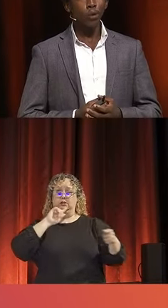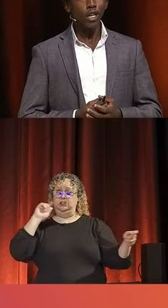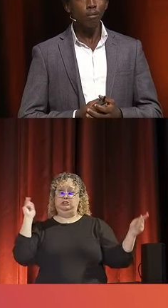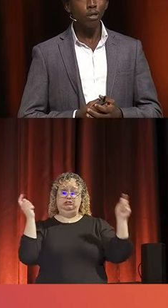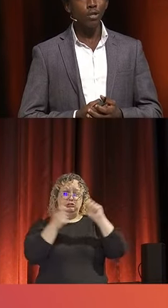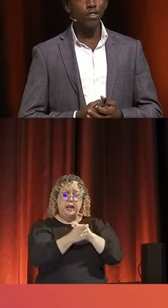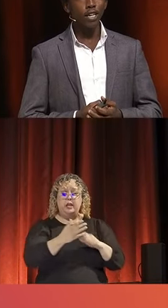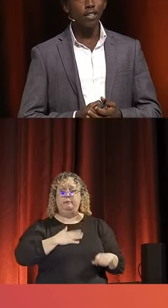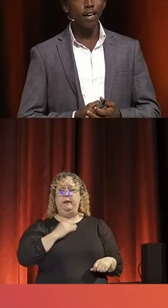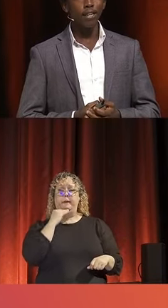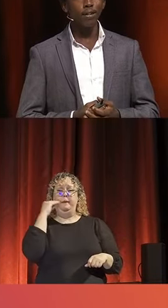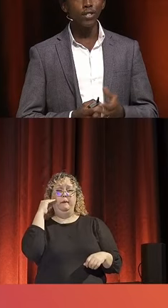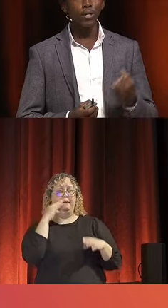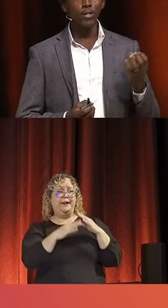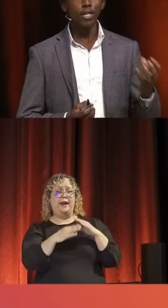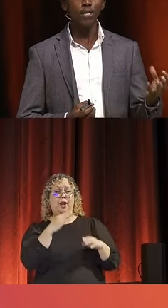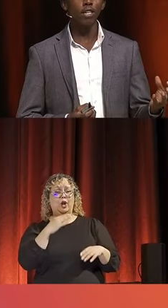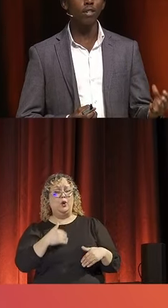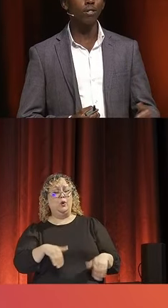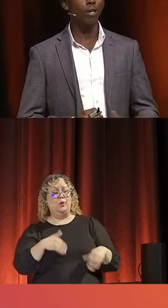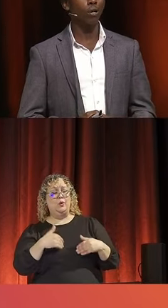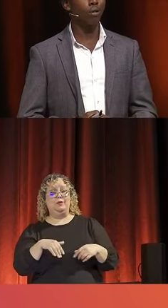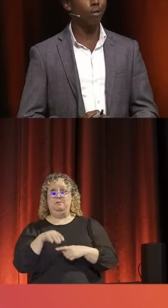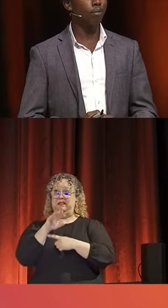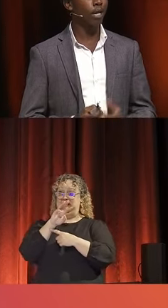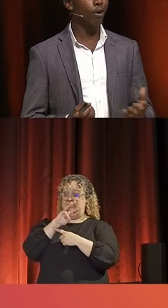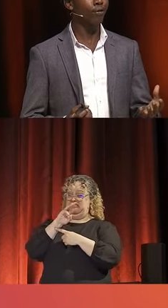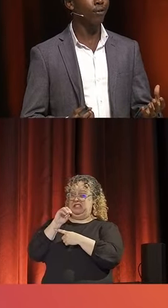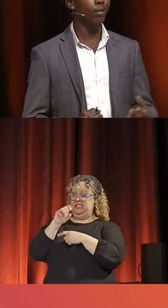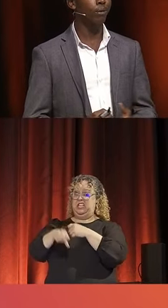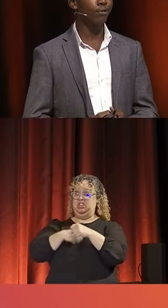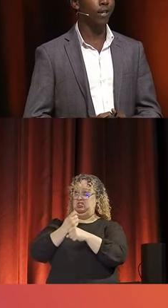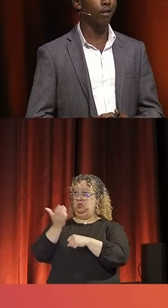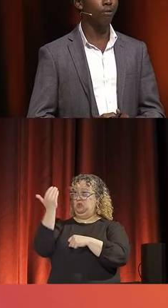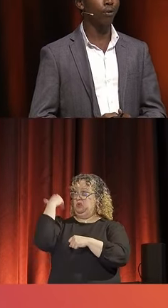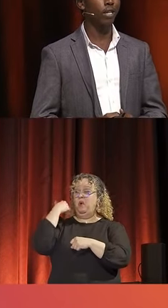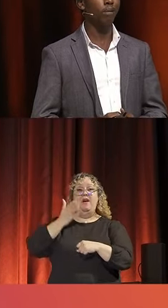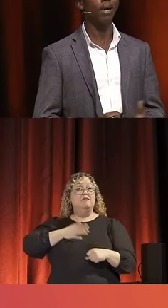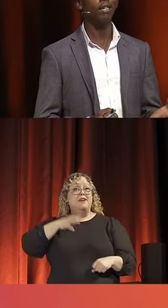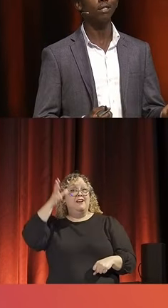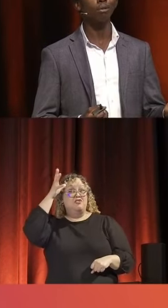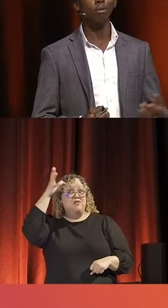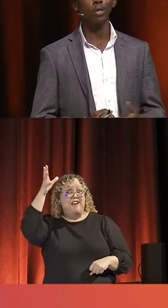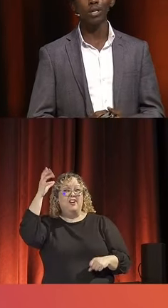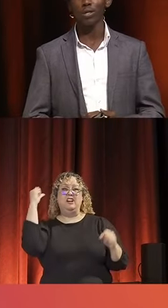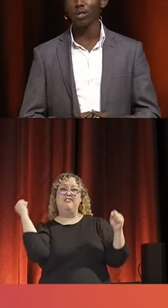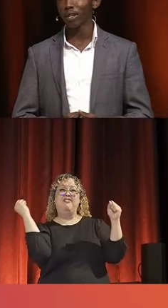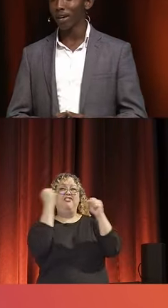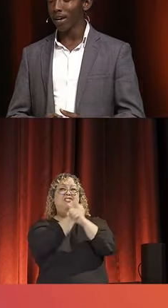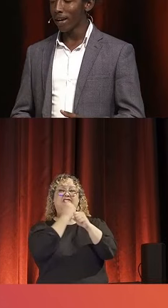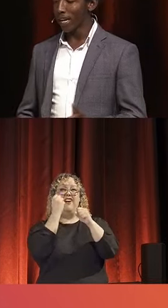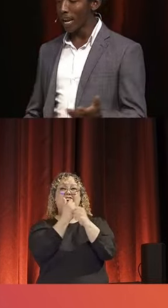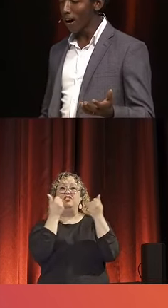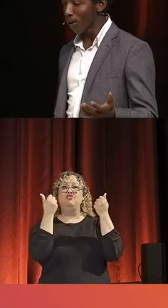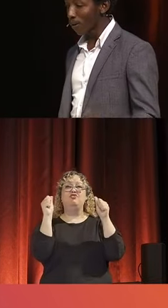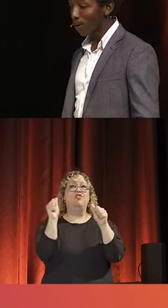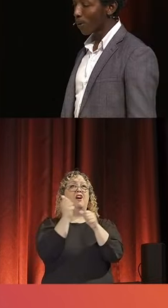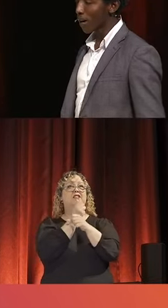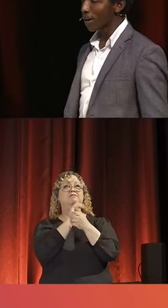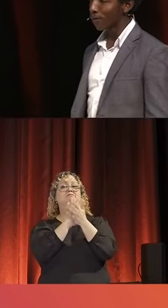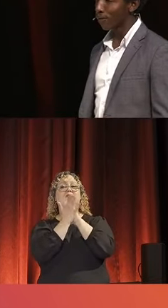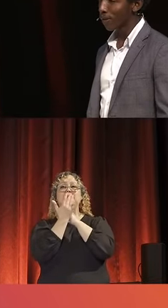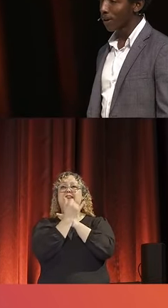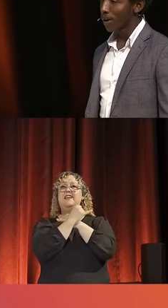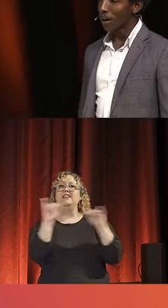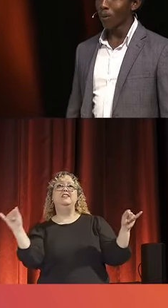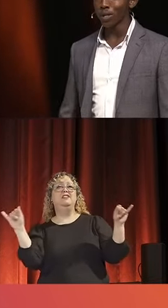It's incredible to think that just 60 years ago, my grandfather was fighting for independence from the British, and now we